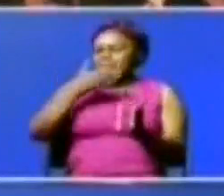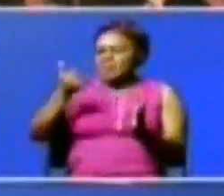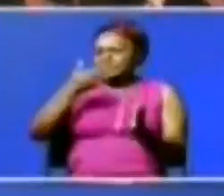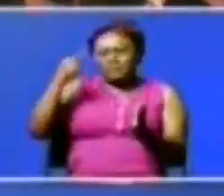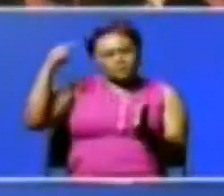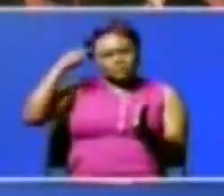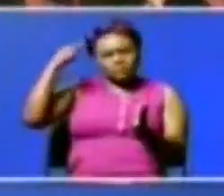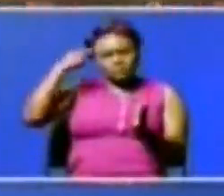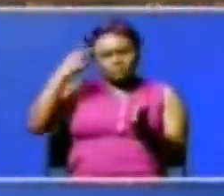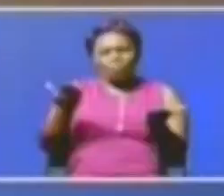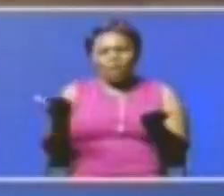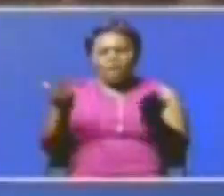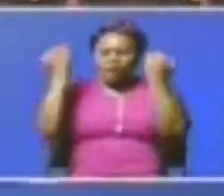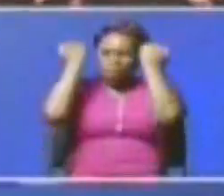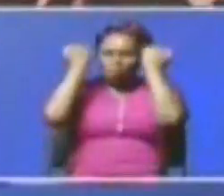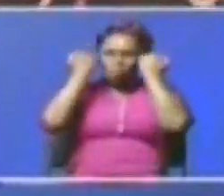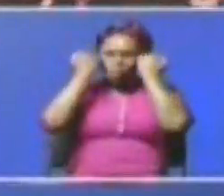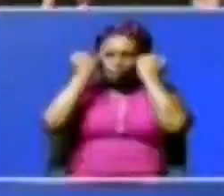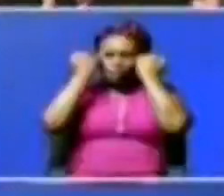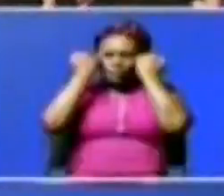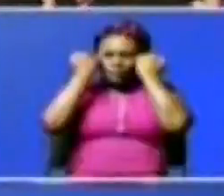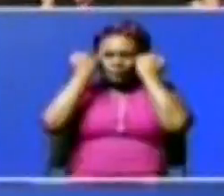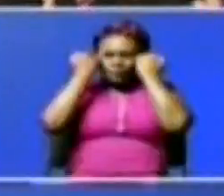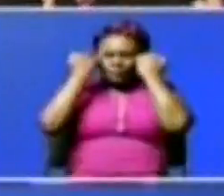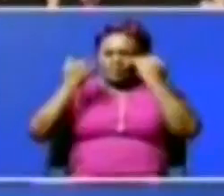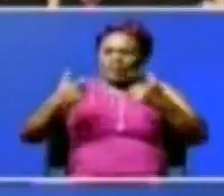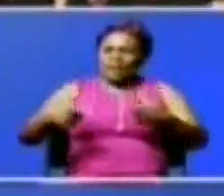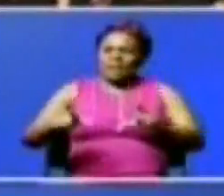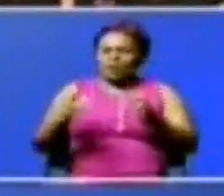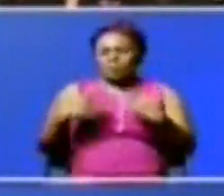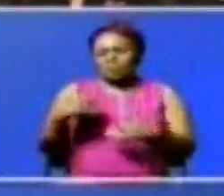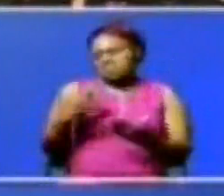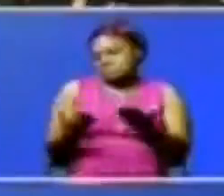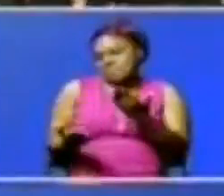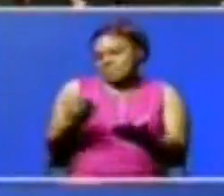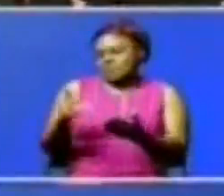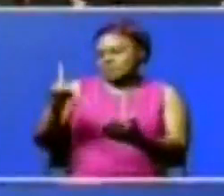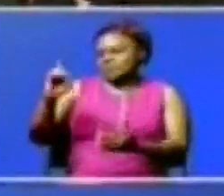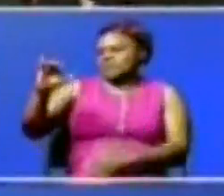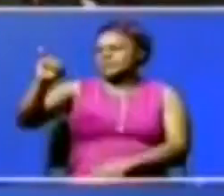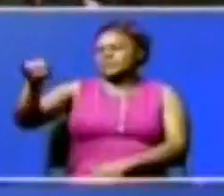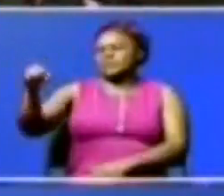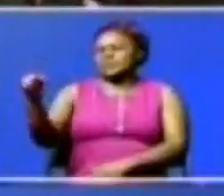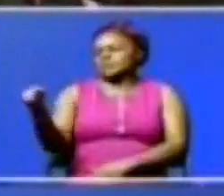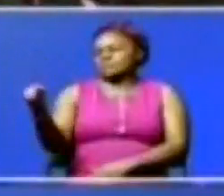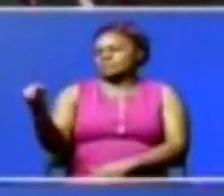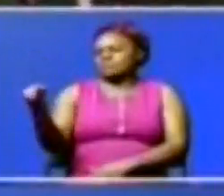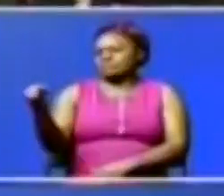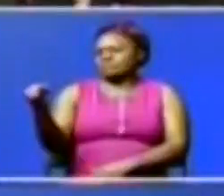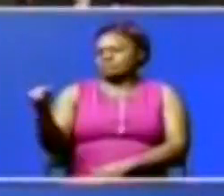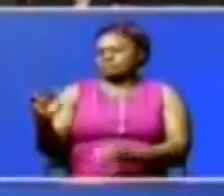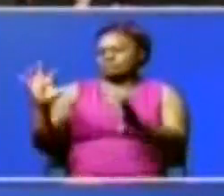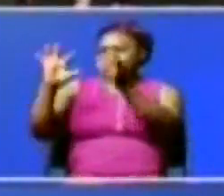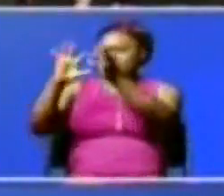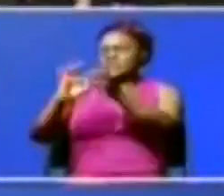battling it out in the courts. Do you think that it leaves a room for those who are speculating that maybe the DCJ might be or might have been linked